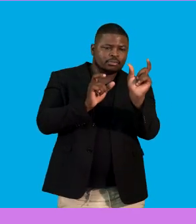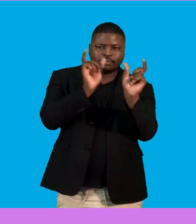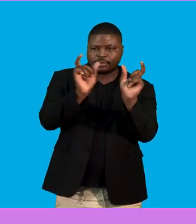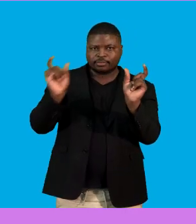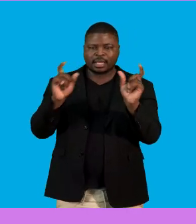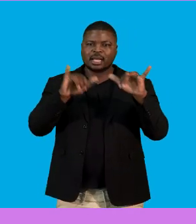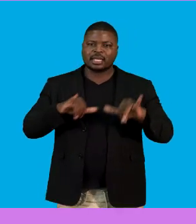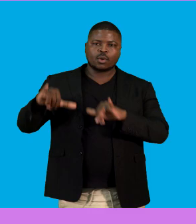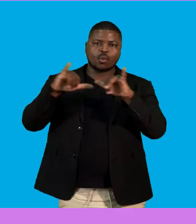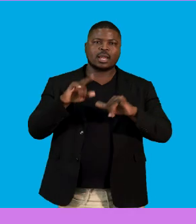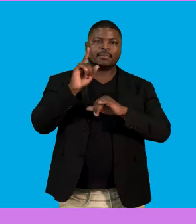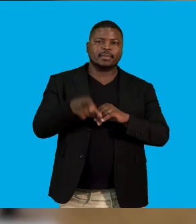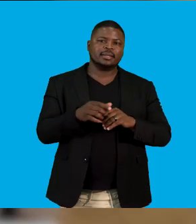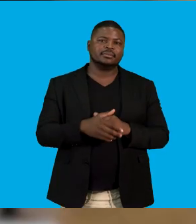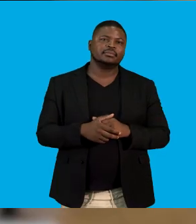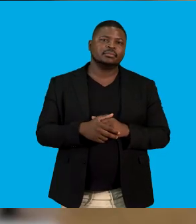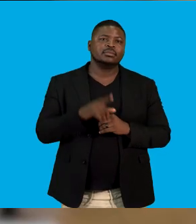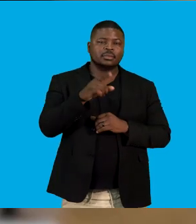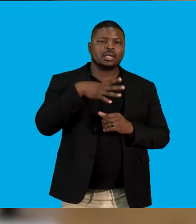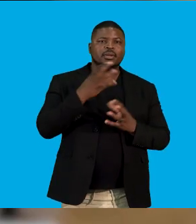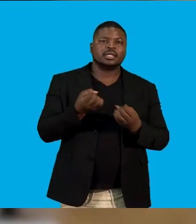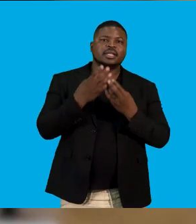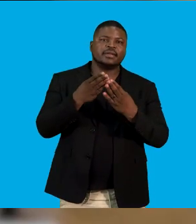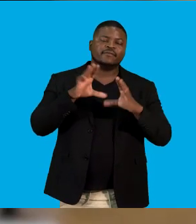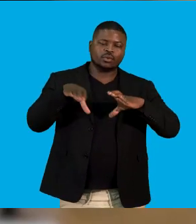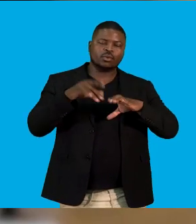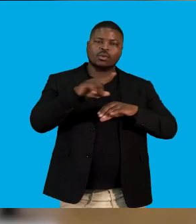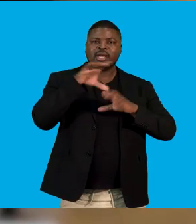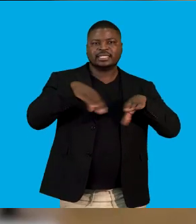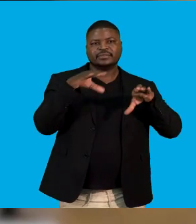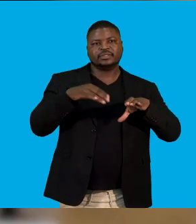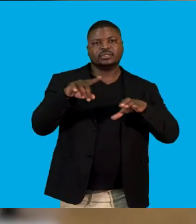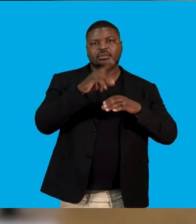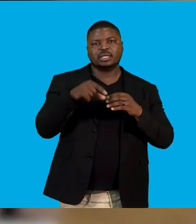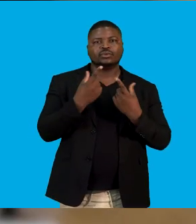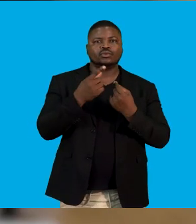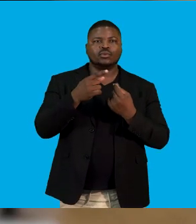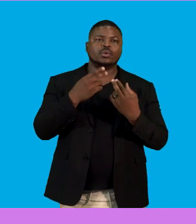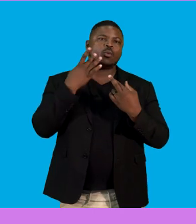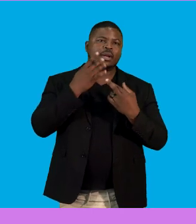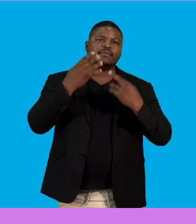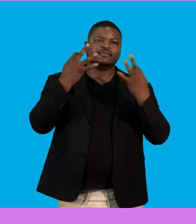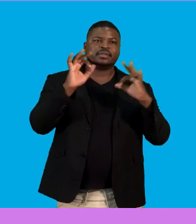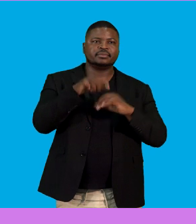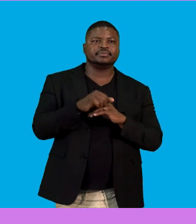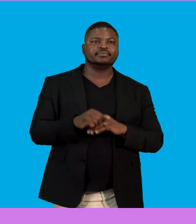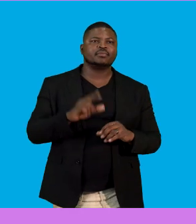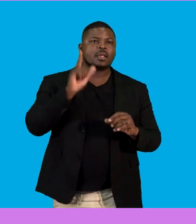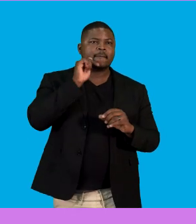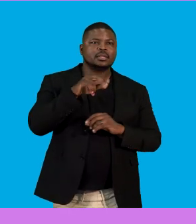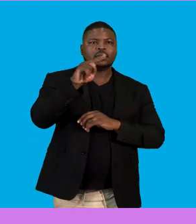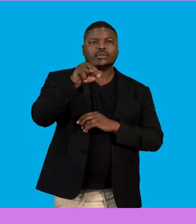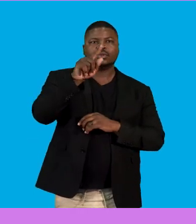be equal. Then let's look at the question that I want you to do during your spare time. Mr. Ntluli likes